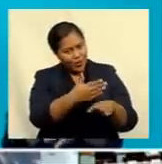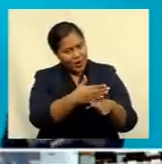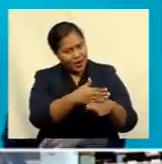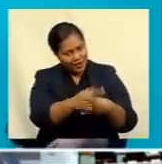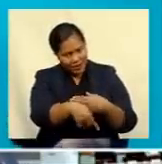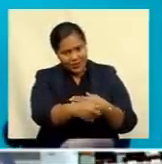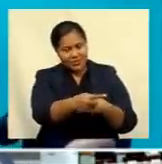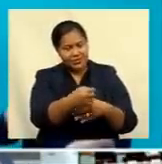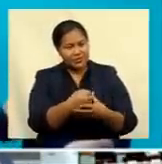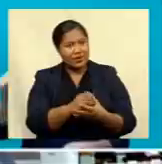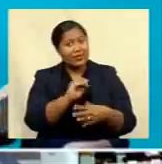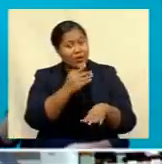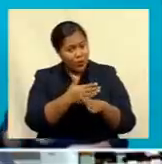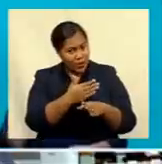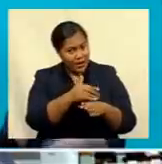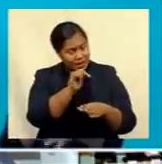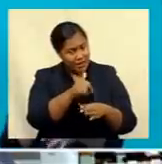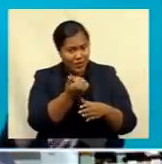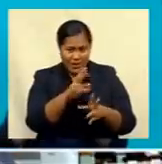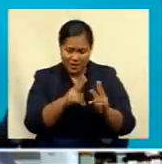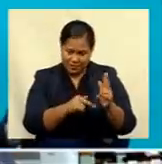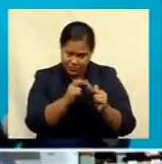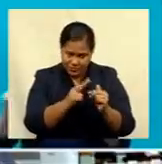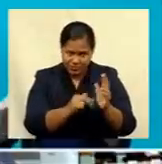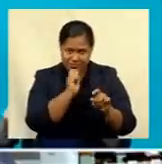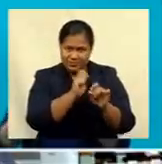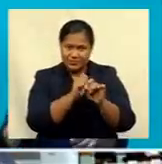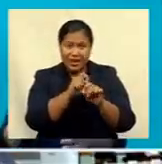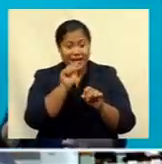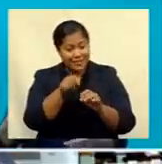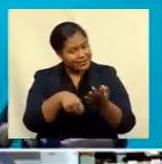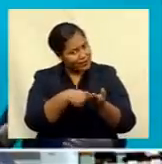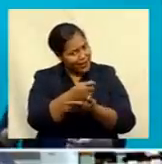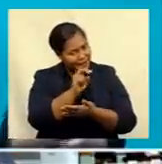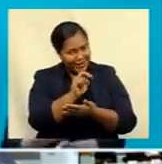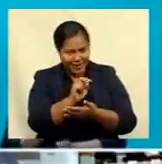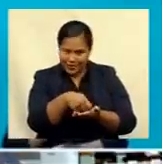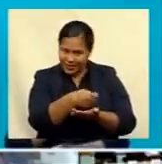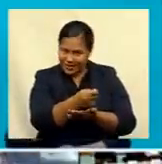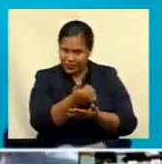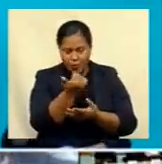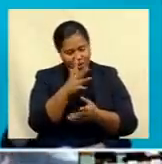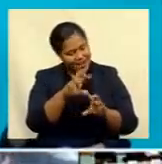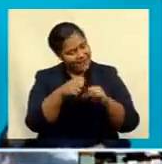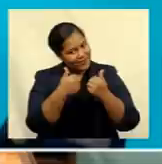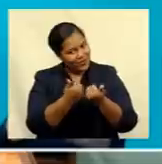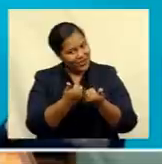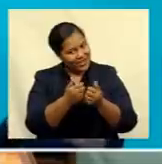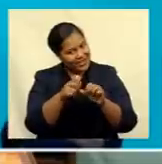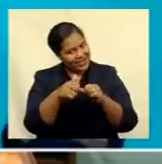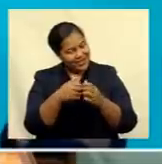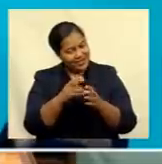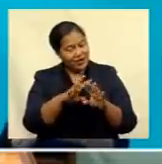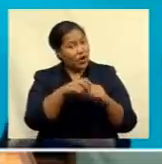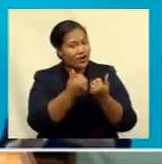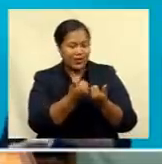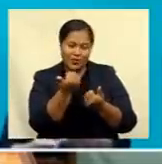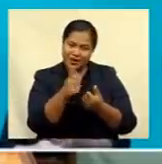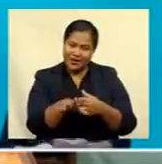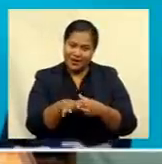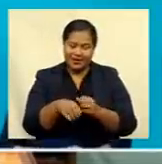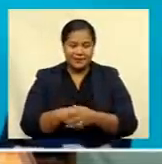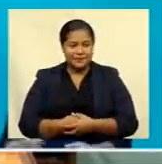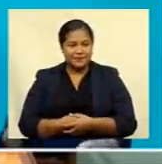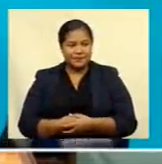people working on the job sites. And these payments need to be made. We have a contractual obligation. The motion to